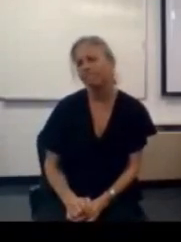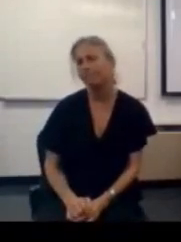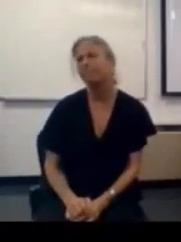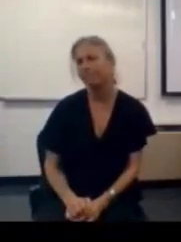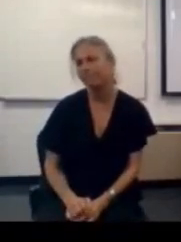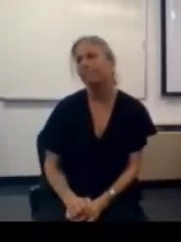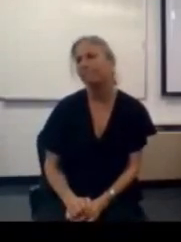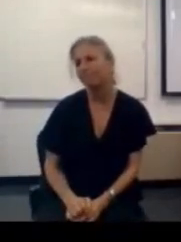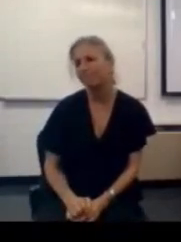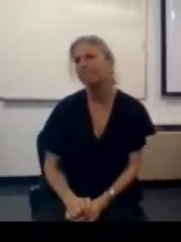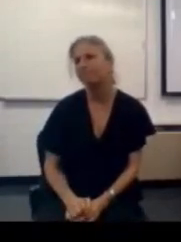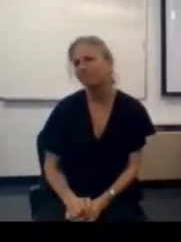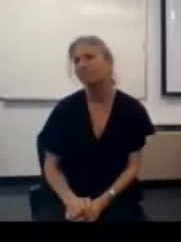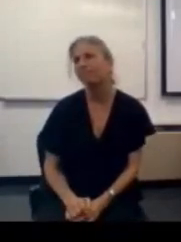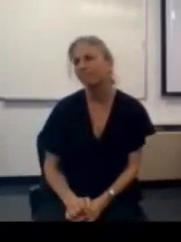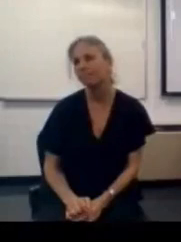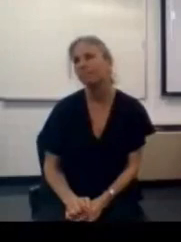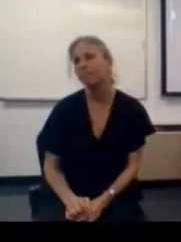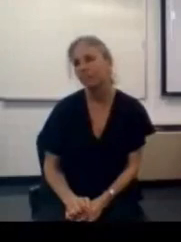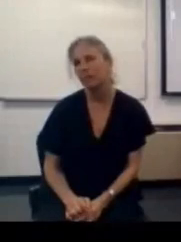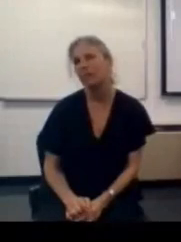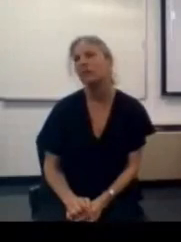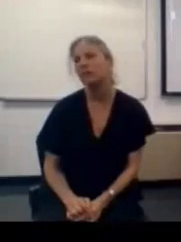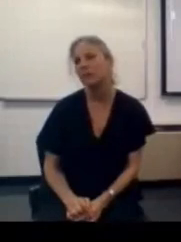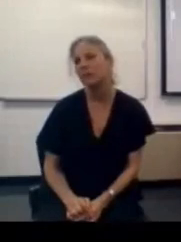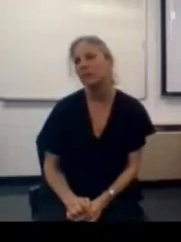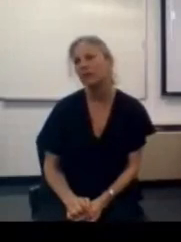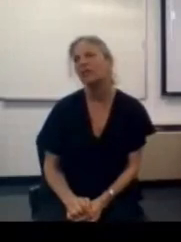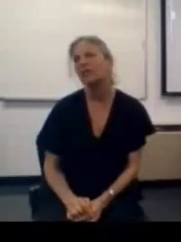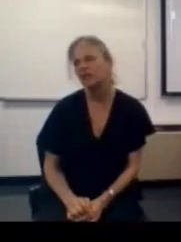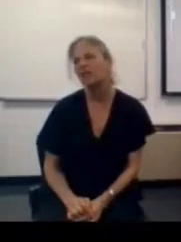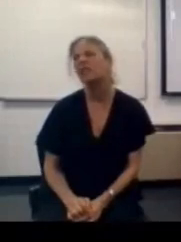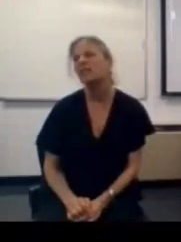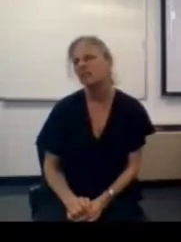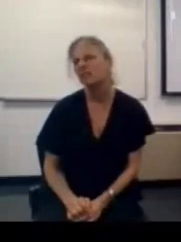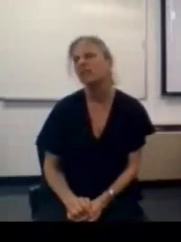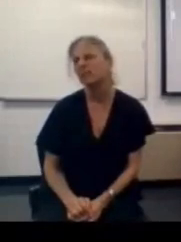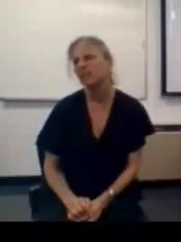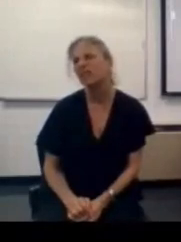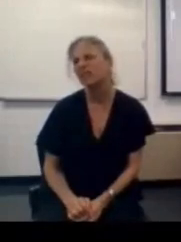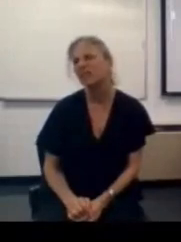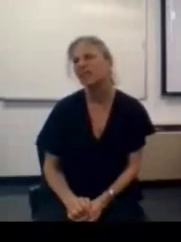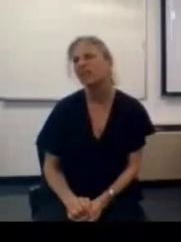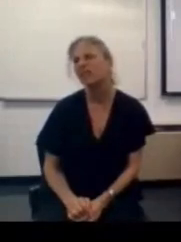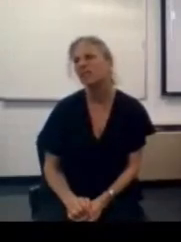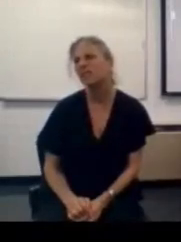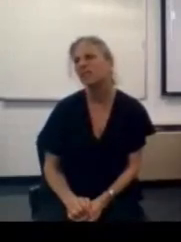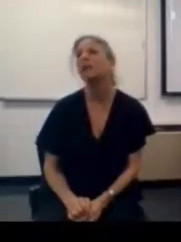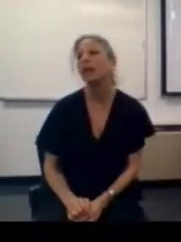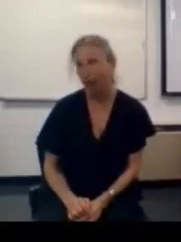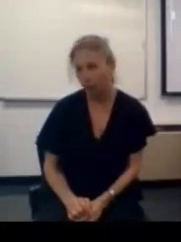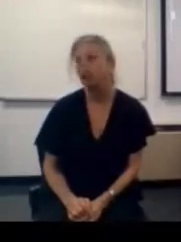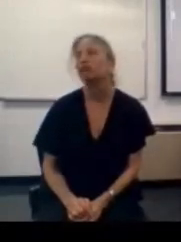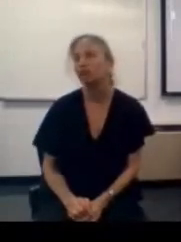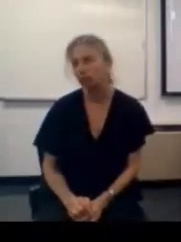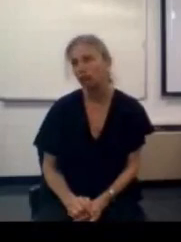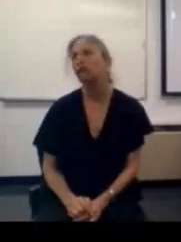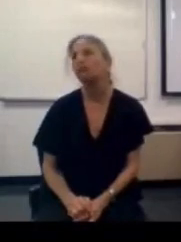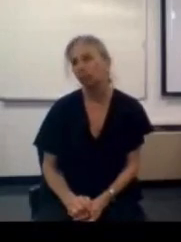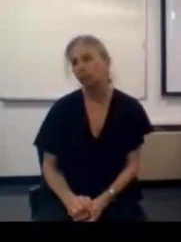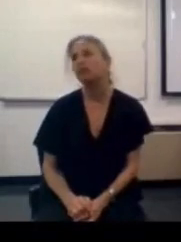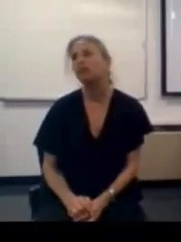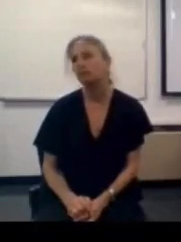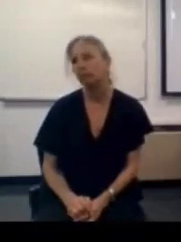critical topic when they could co-facilitate a small group discussion on self-advocacy in the workplace. We can't